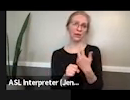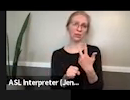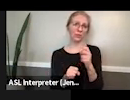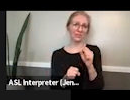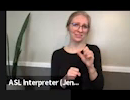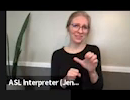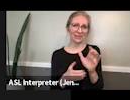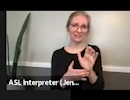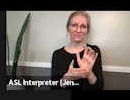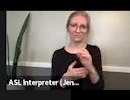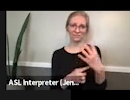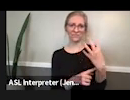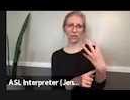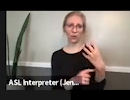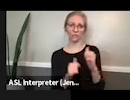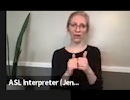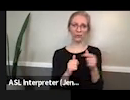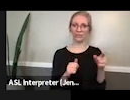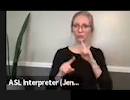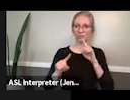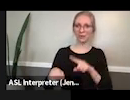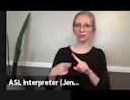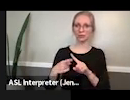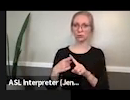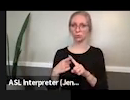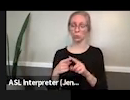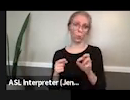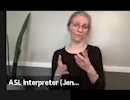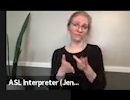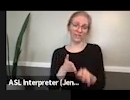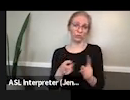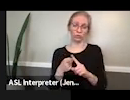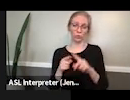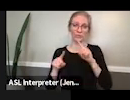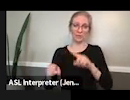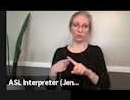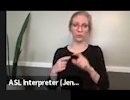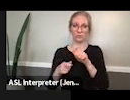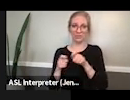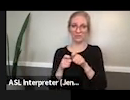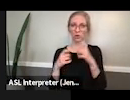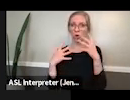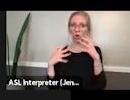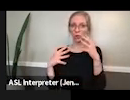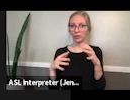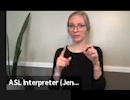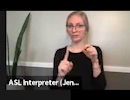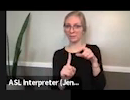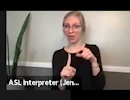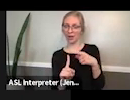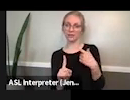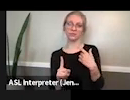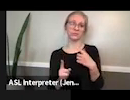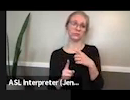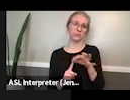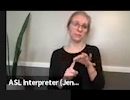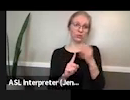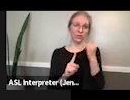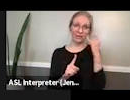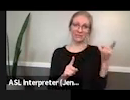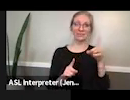video of how he responds to or fails to respond to certain auditory stimuli, especially if you find something to which he does